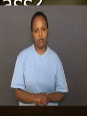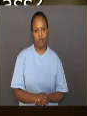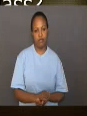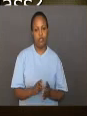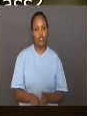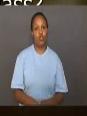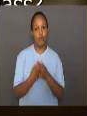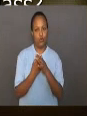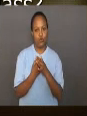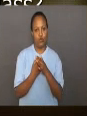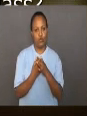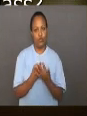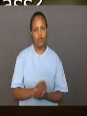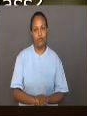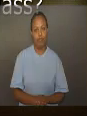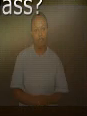Begin.